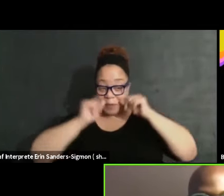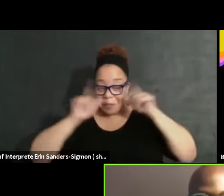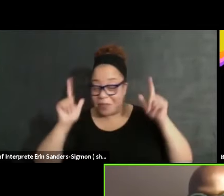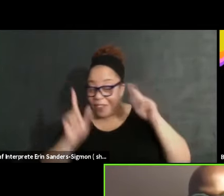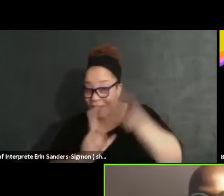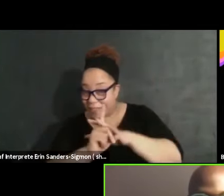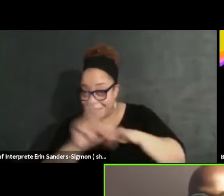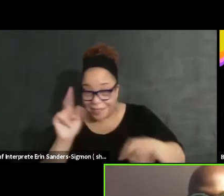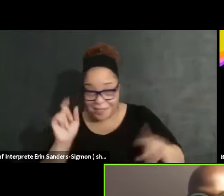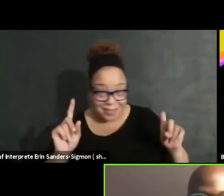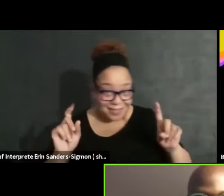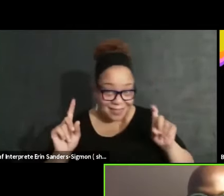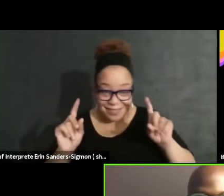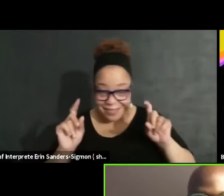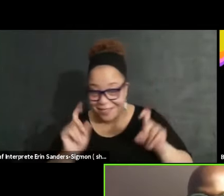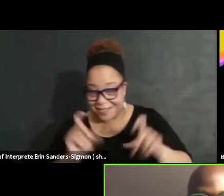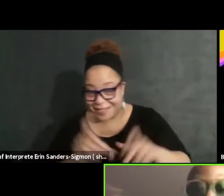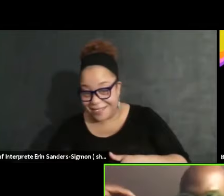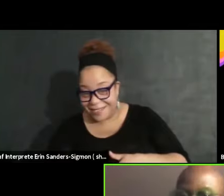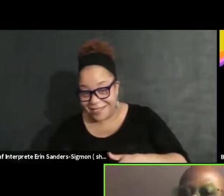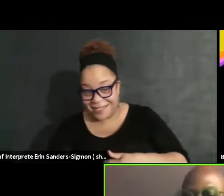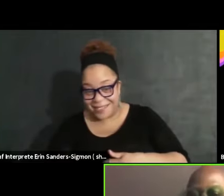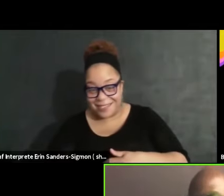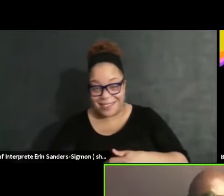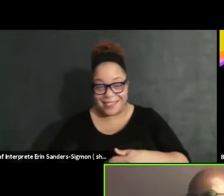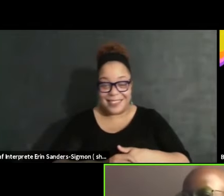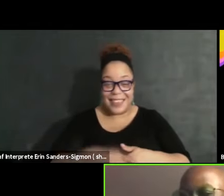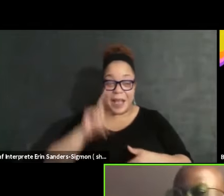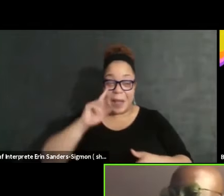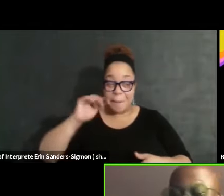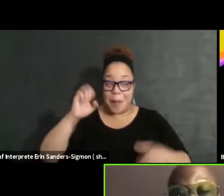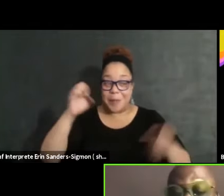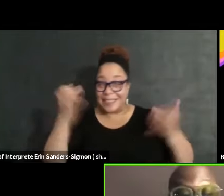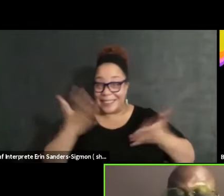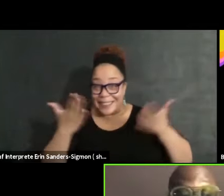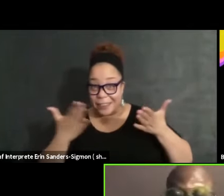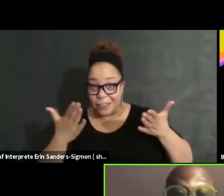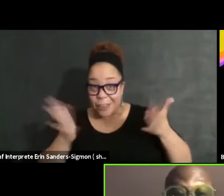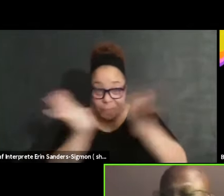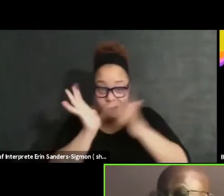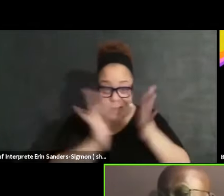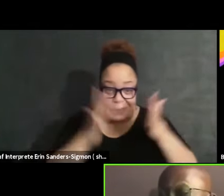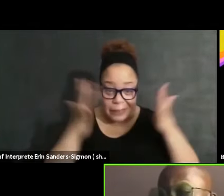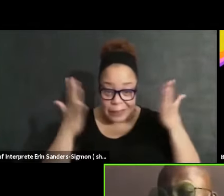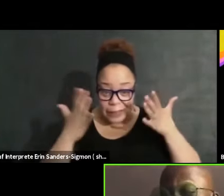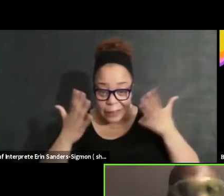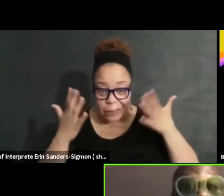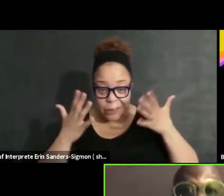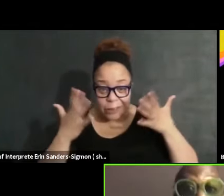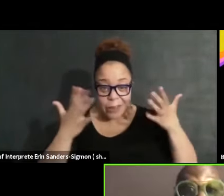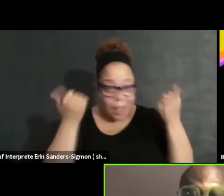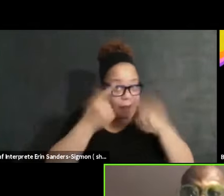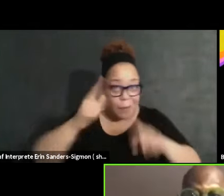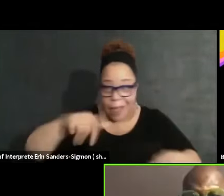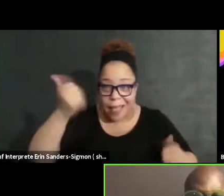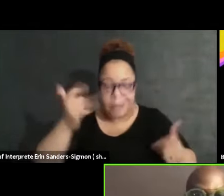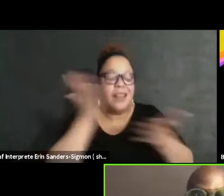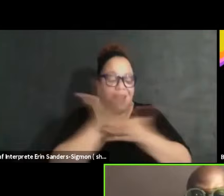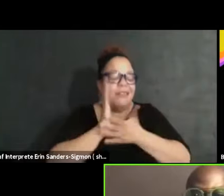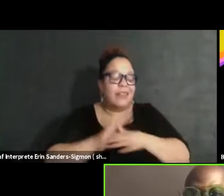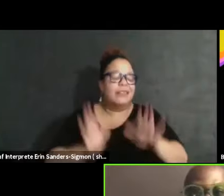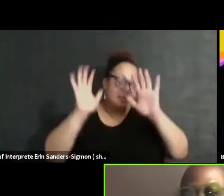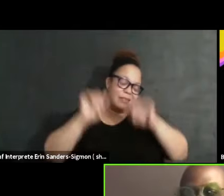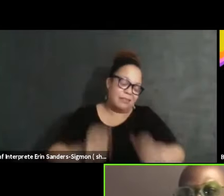saying? Anybody else? All right, cool. We're going to keep going. Wow. Final